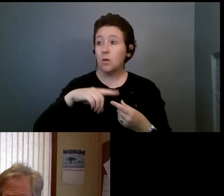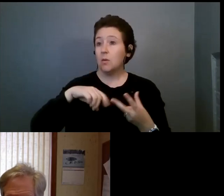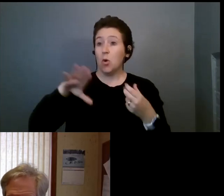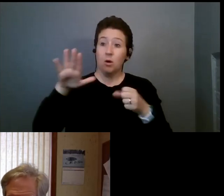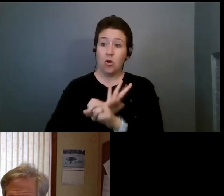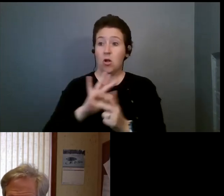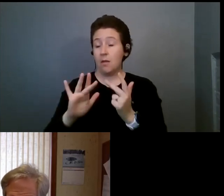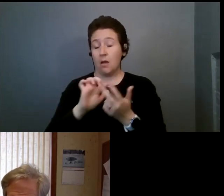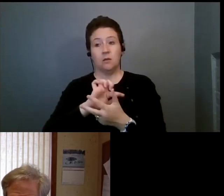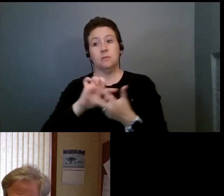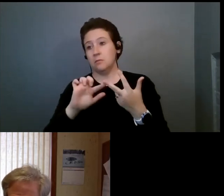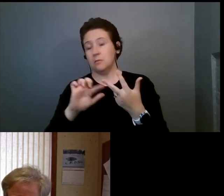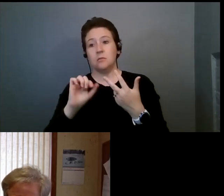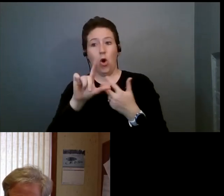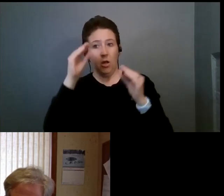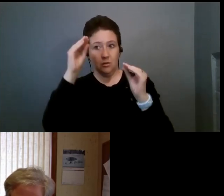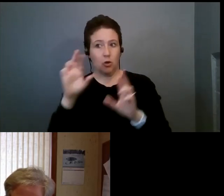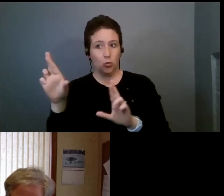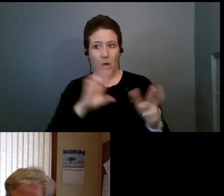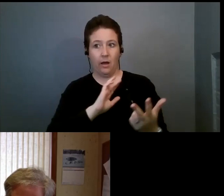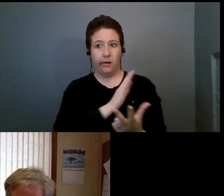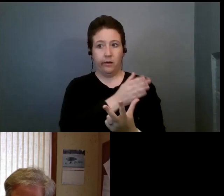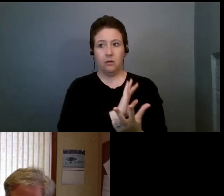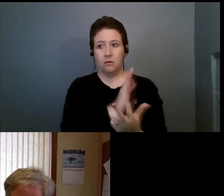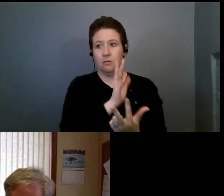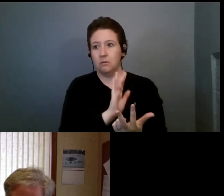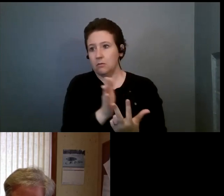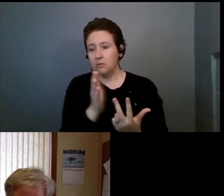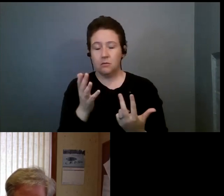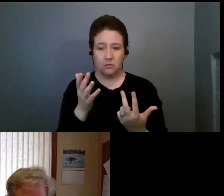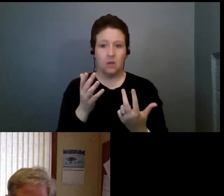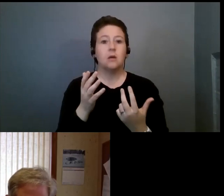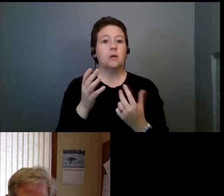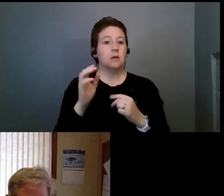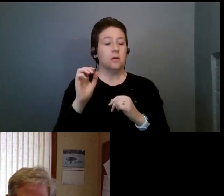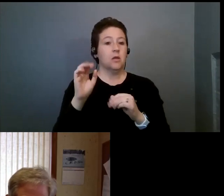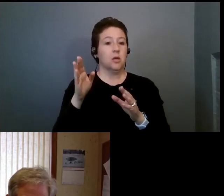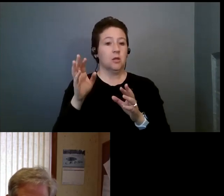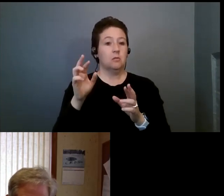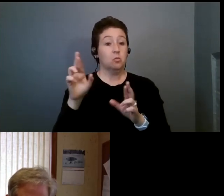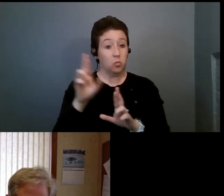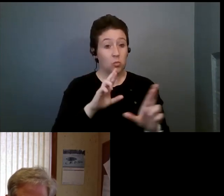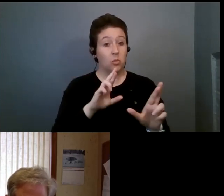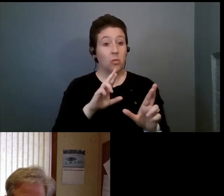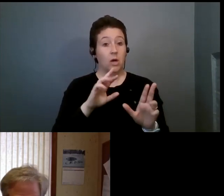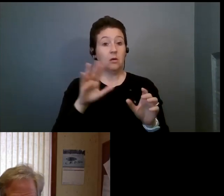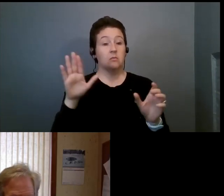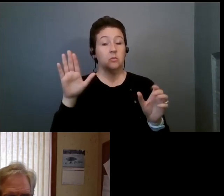online course. They're all ready to go. They're prepared to go fully